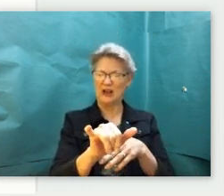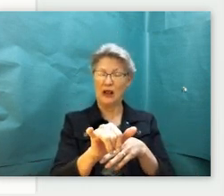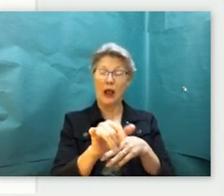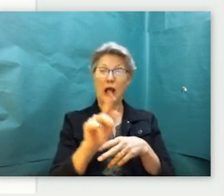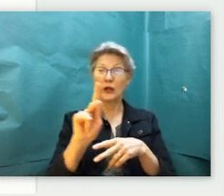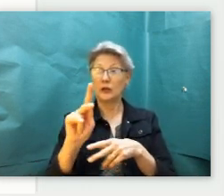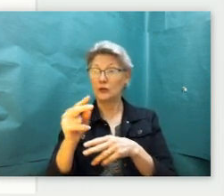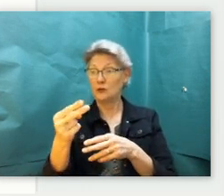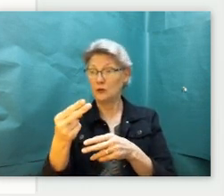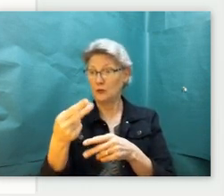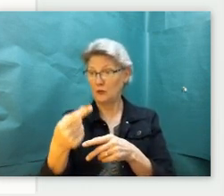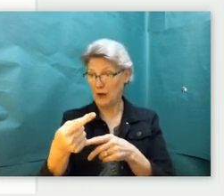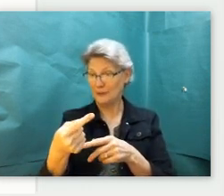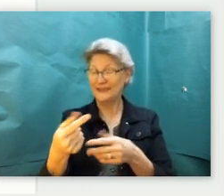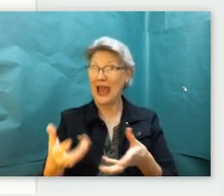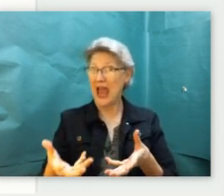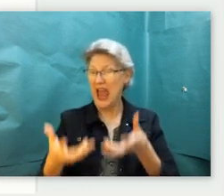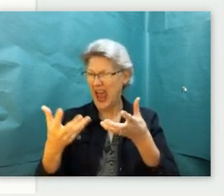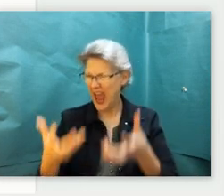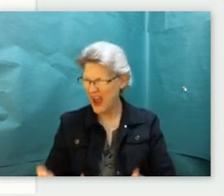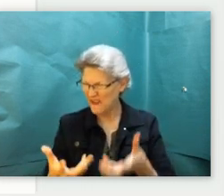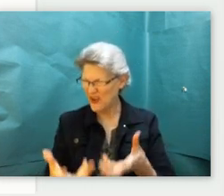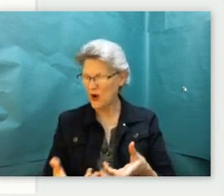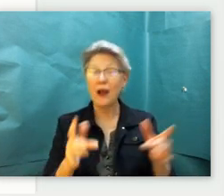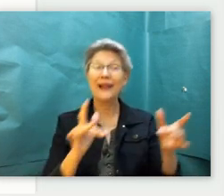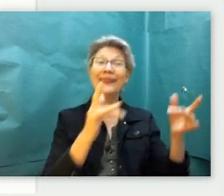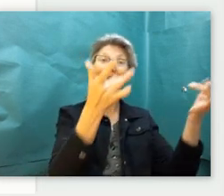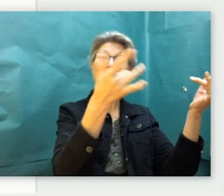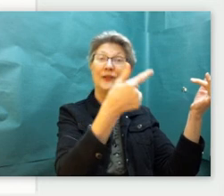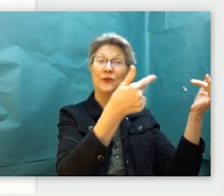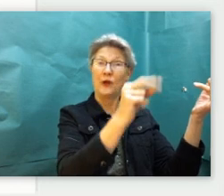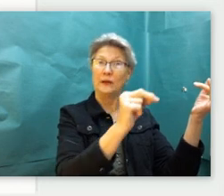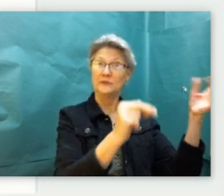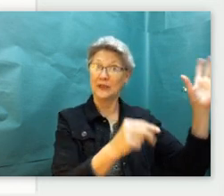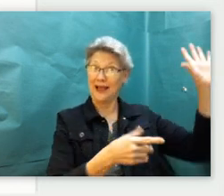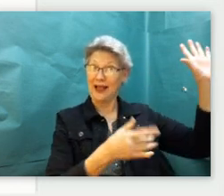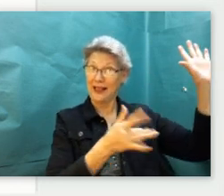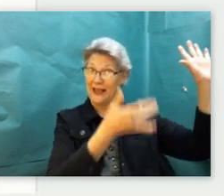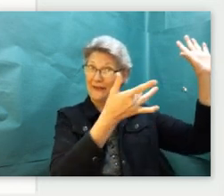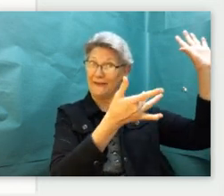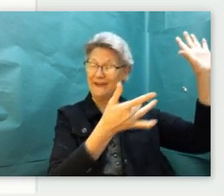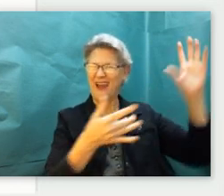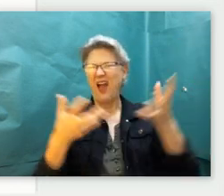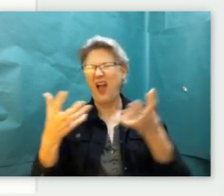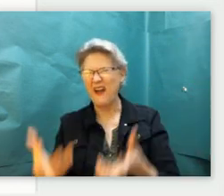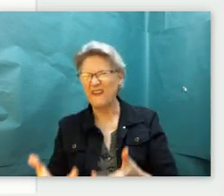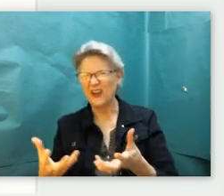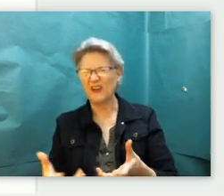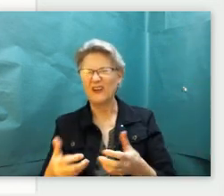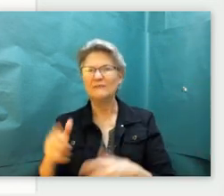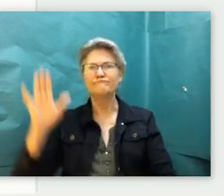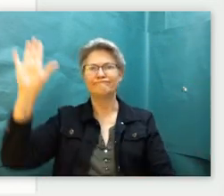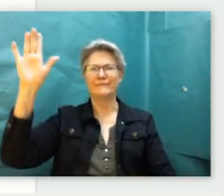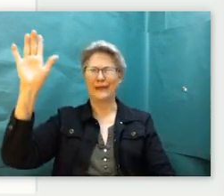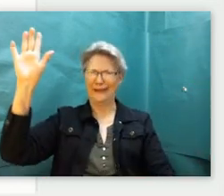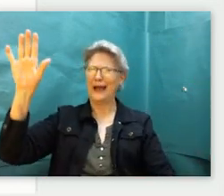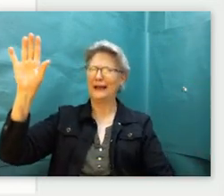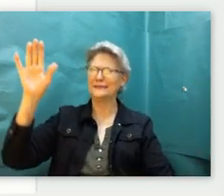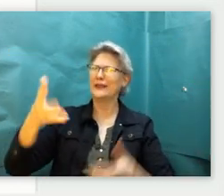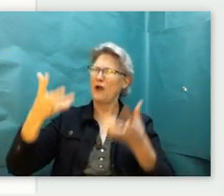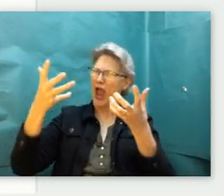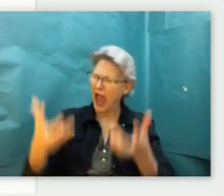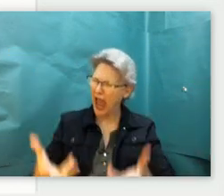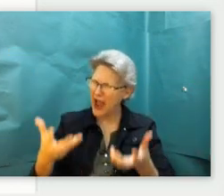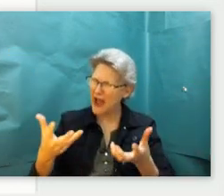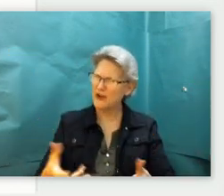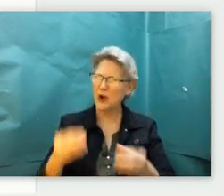grams? Raise your hand if you think they're lighter. Raise your hand if you think they're heavier. Yeah, my hand is up for heavier.